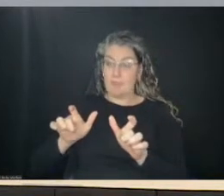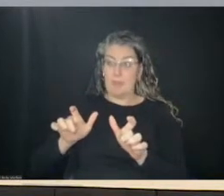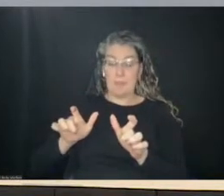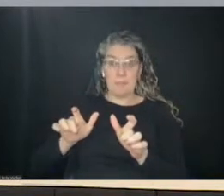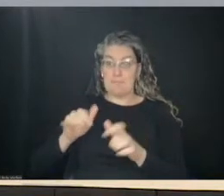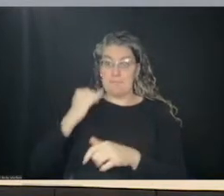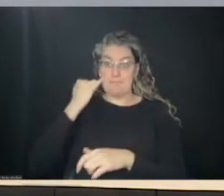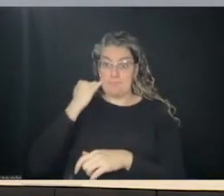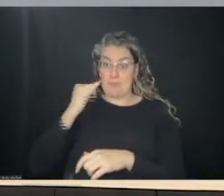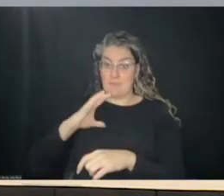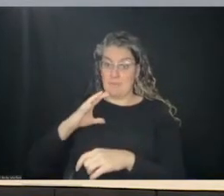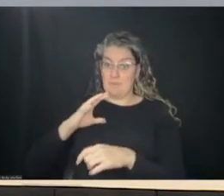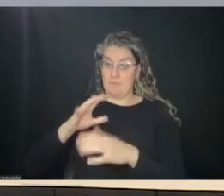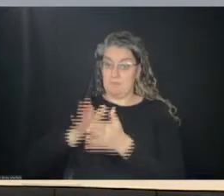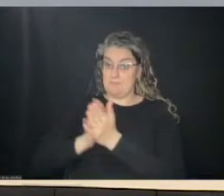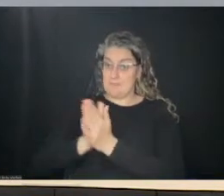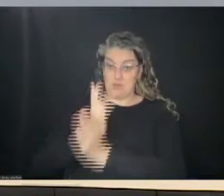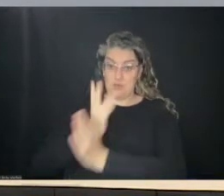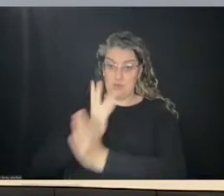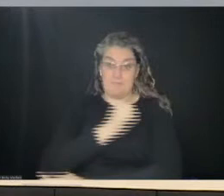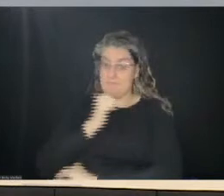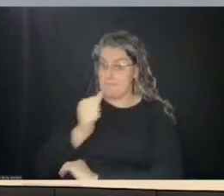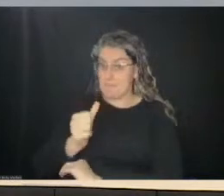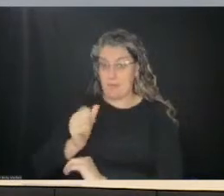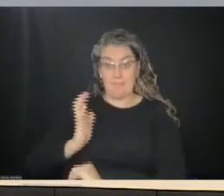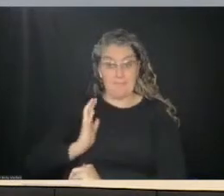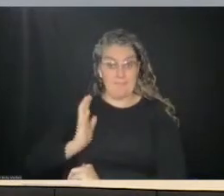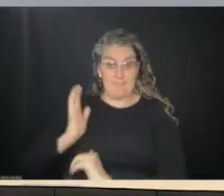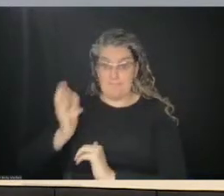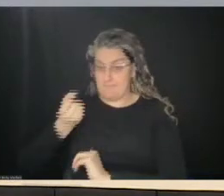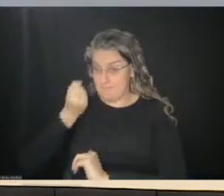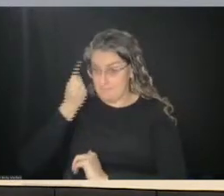to ensure that unvaccinated staff are tested regularly.